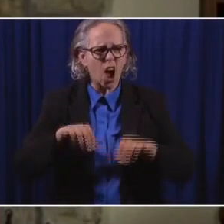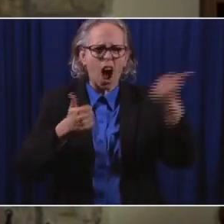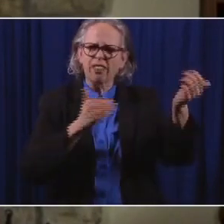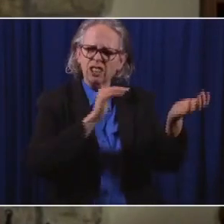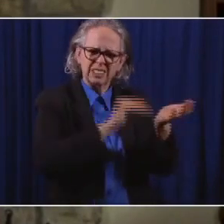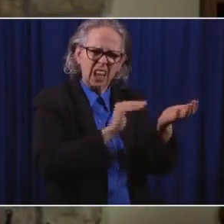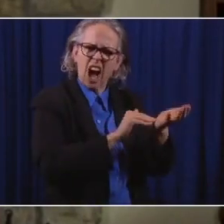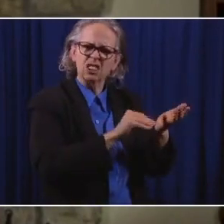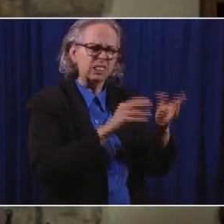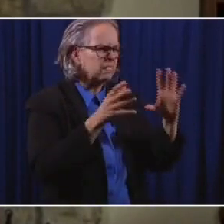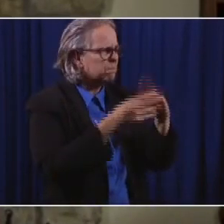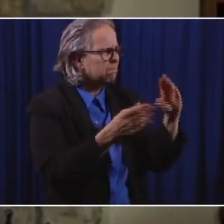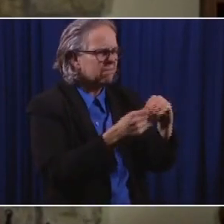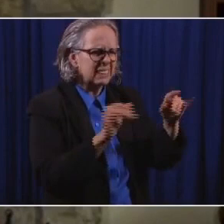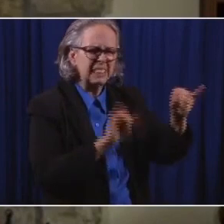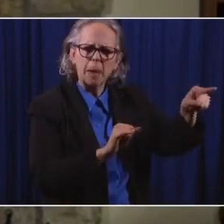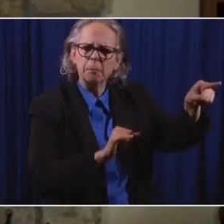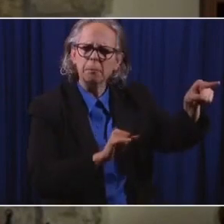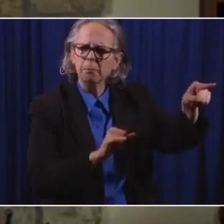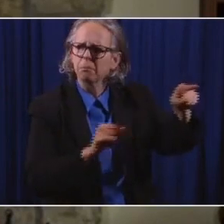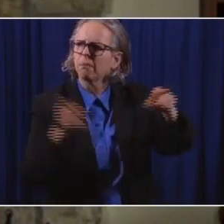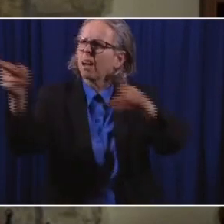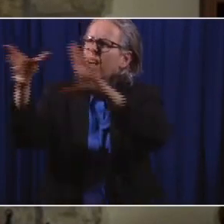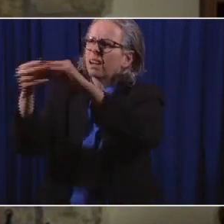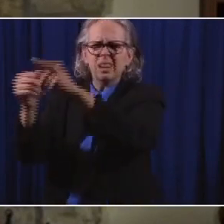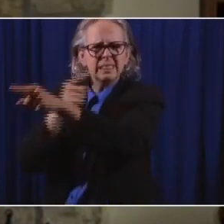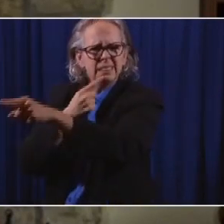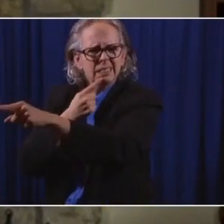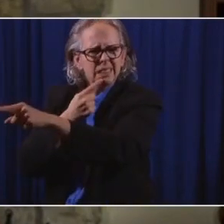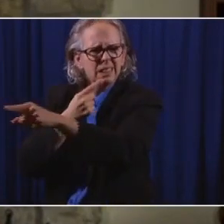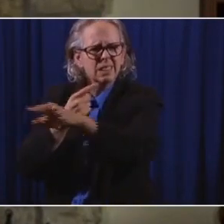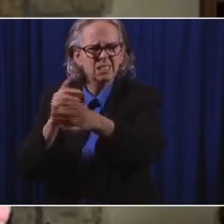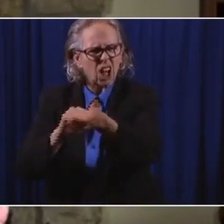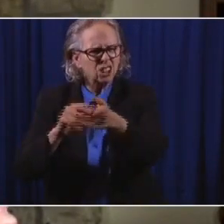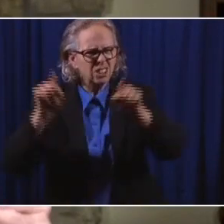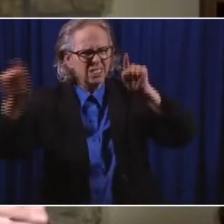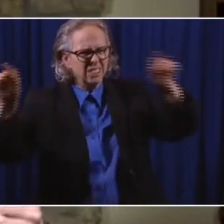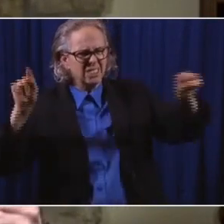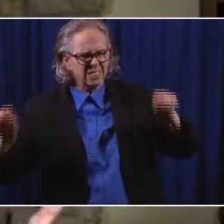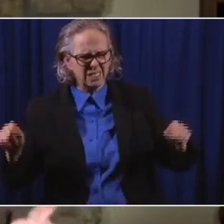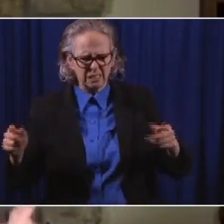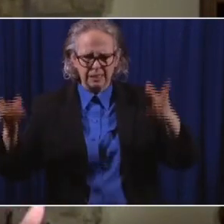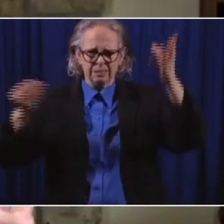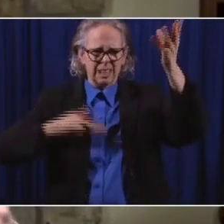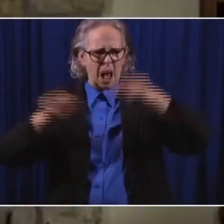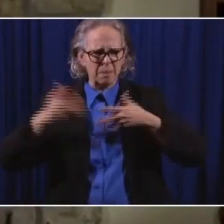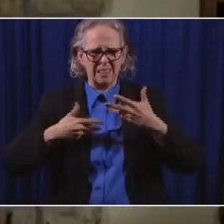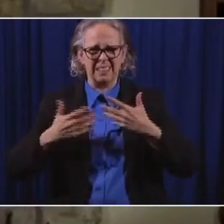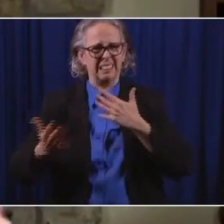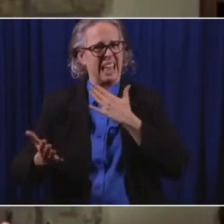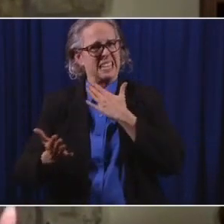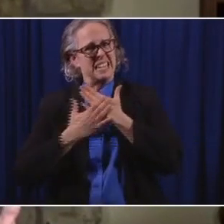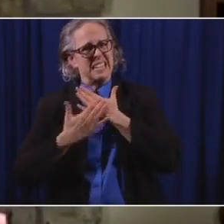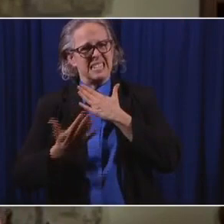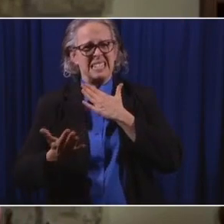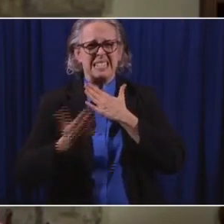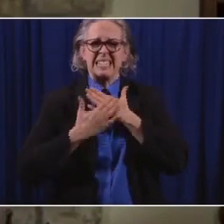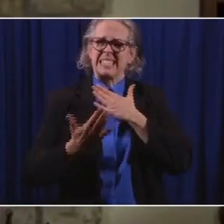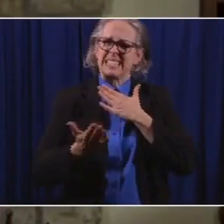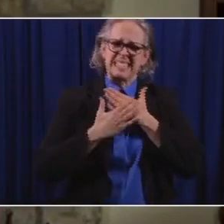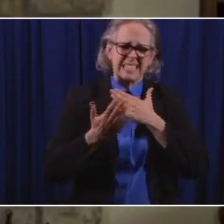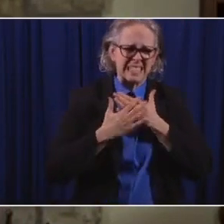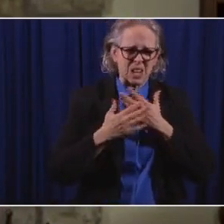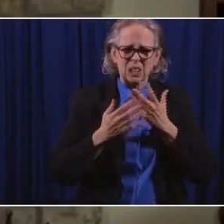well. Doctors who are treating COVID patients are telling us this is where we are seeing the spread. This is what they're telling